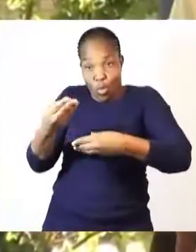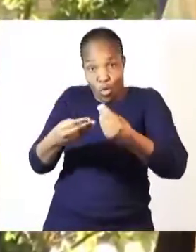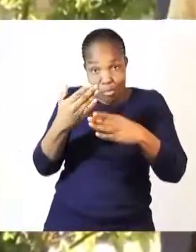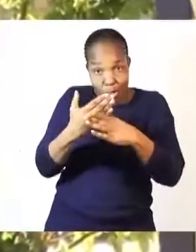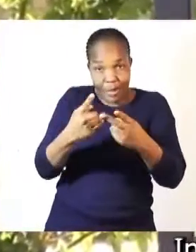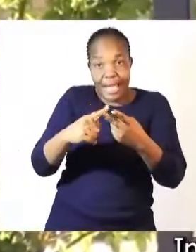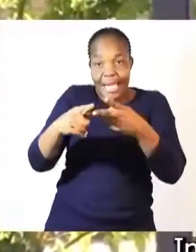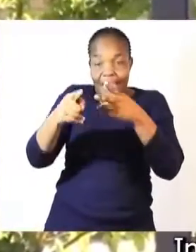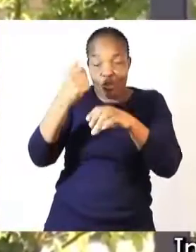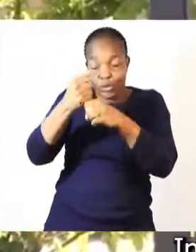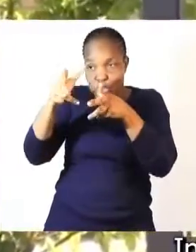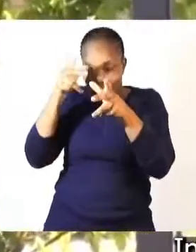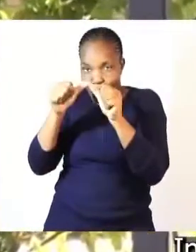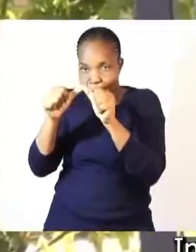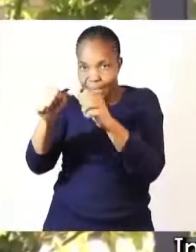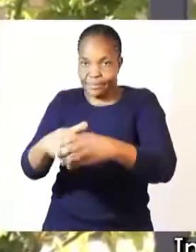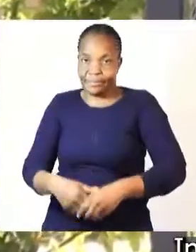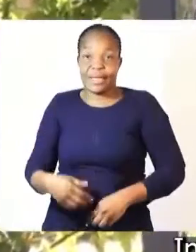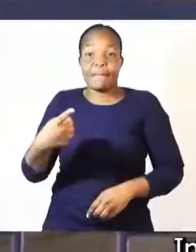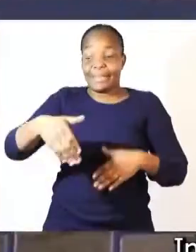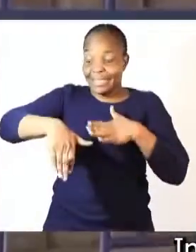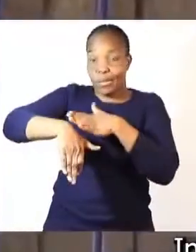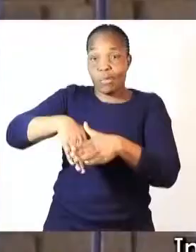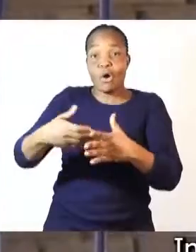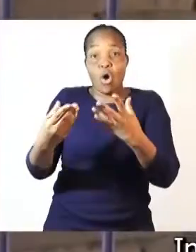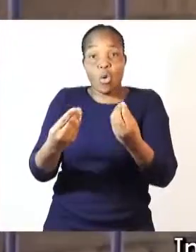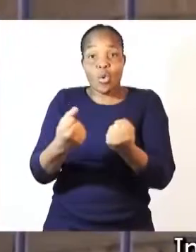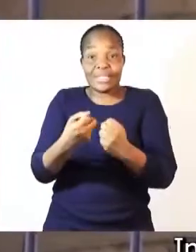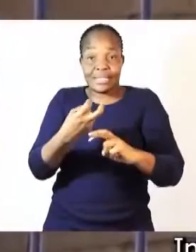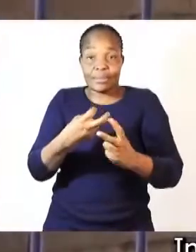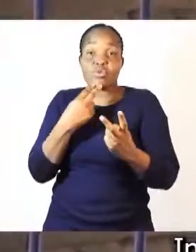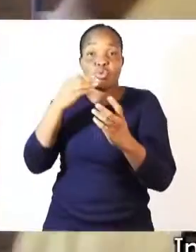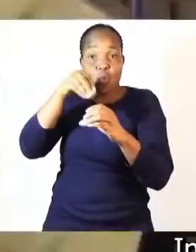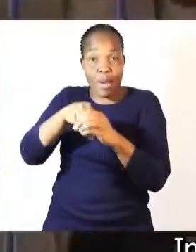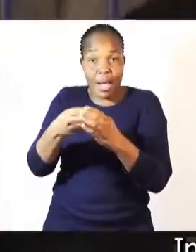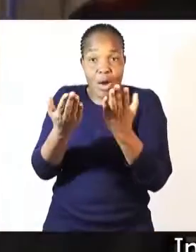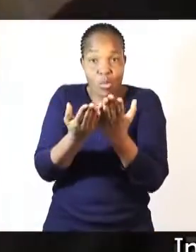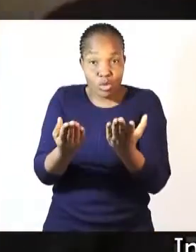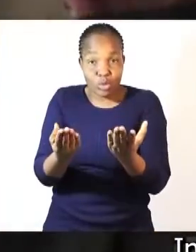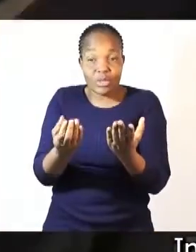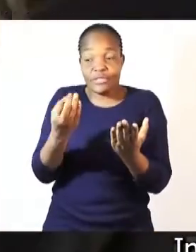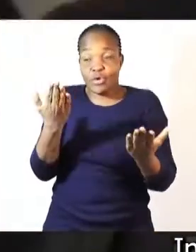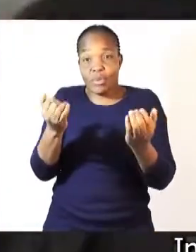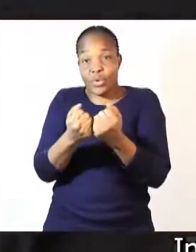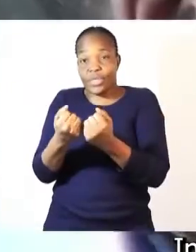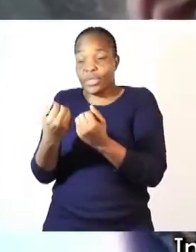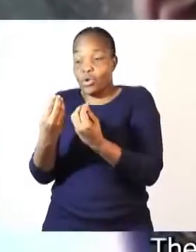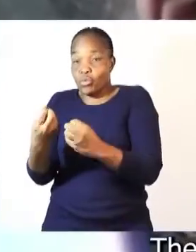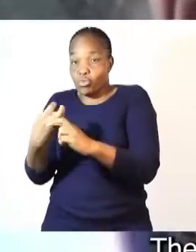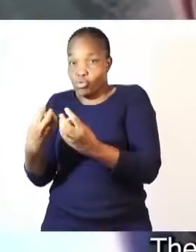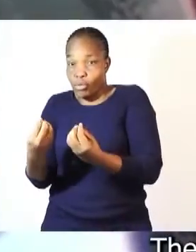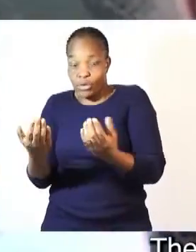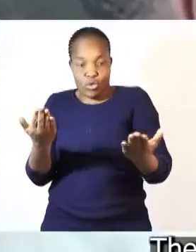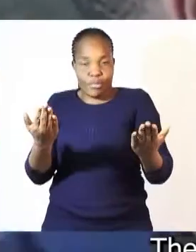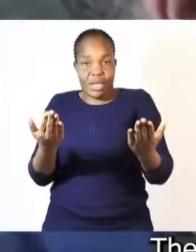opportunities. In Namibia, school attendance of learners with disabilities is lower than those without